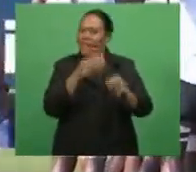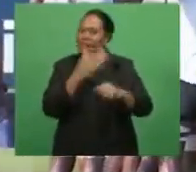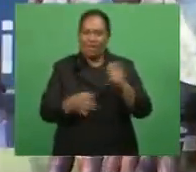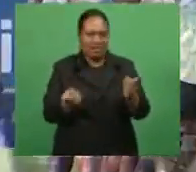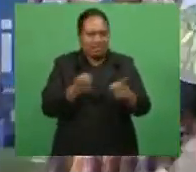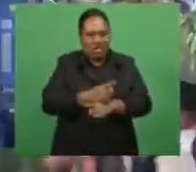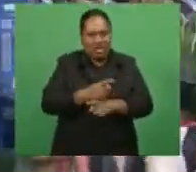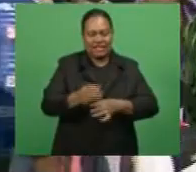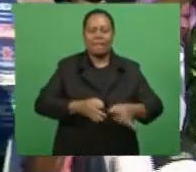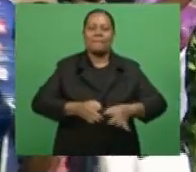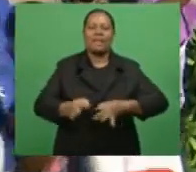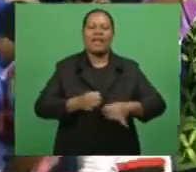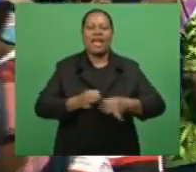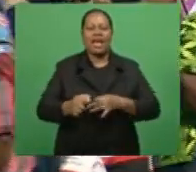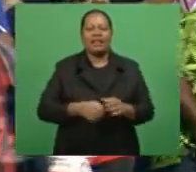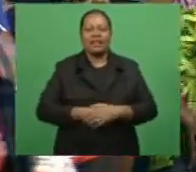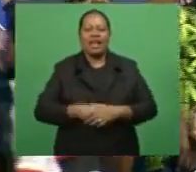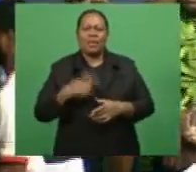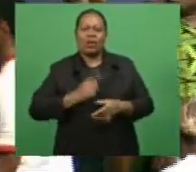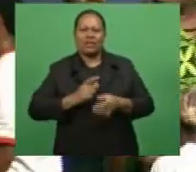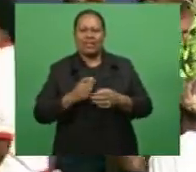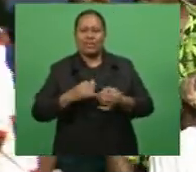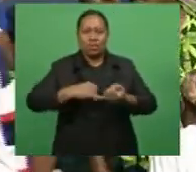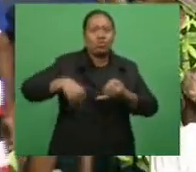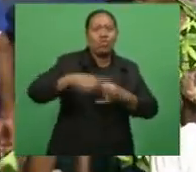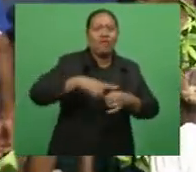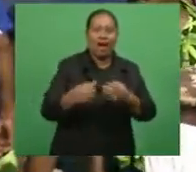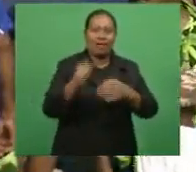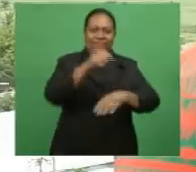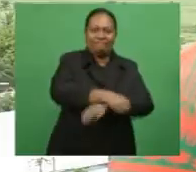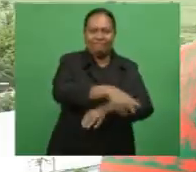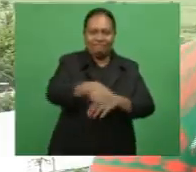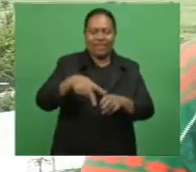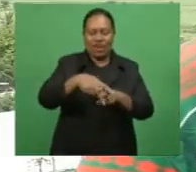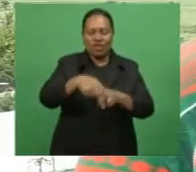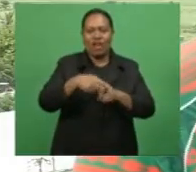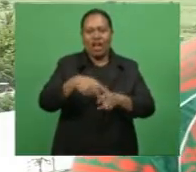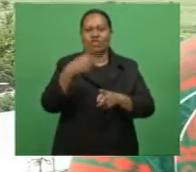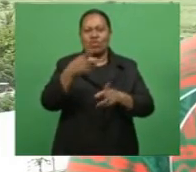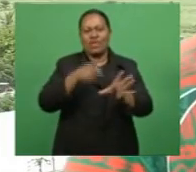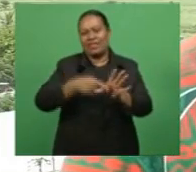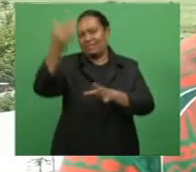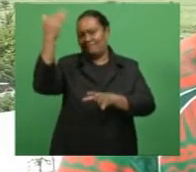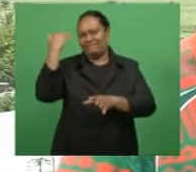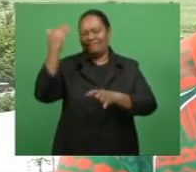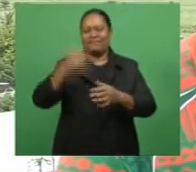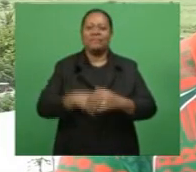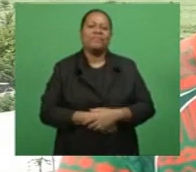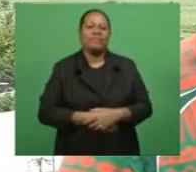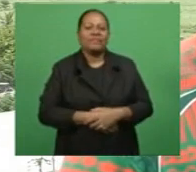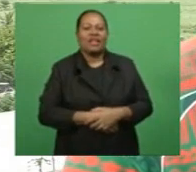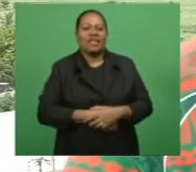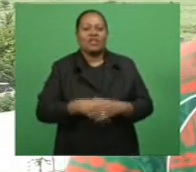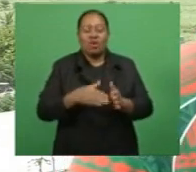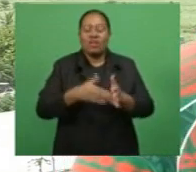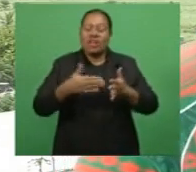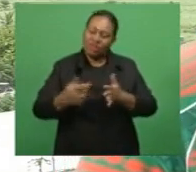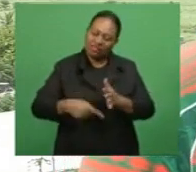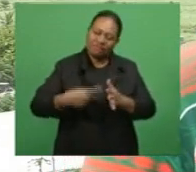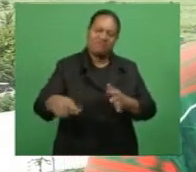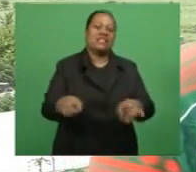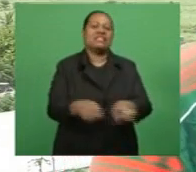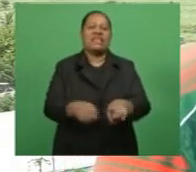of winning the Skipper Cup after losing to Suva for the past 2 years. Preparing for the Skipper Cup, as usual, will still be the